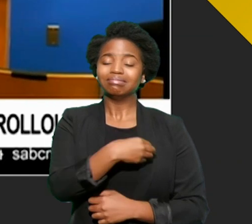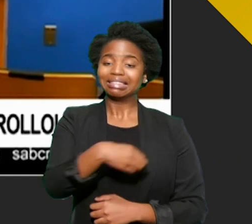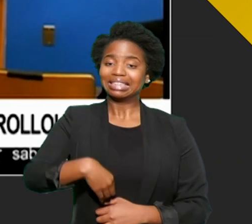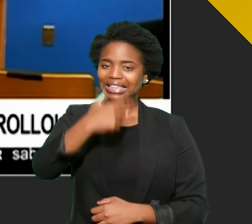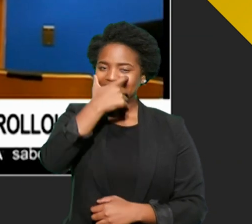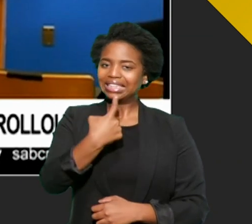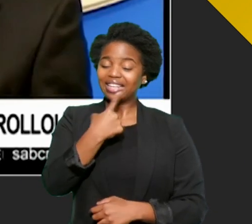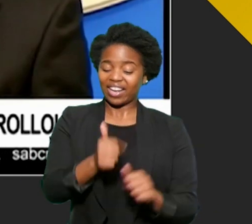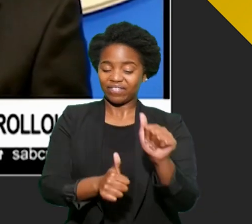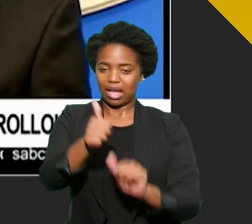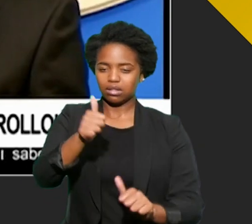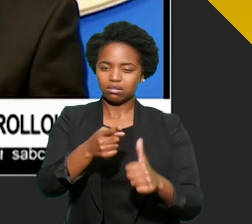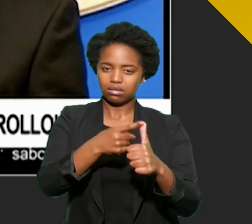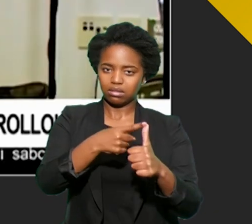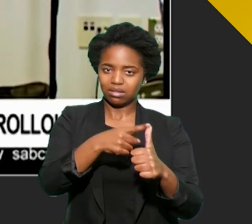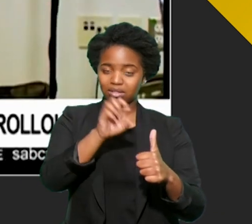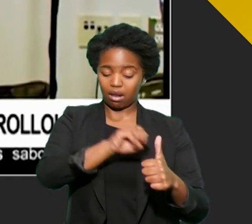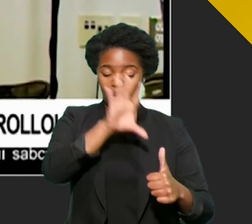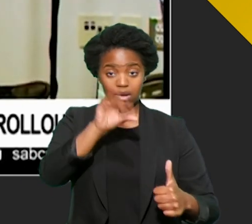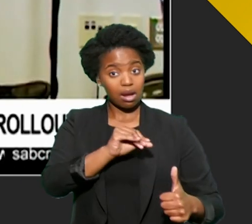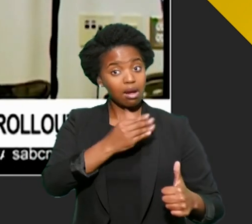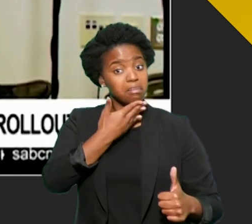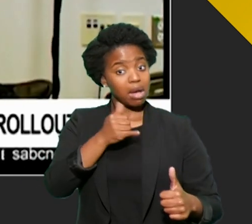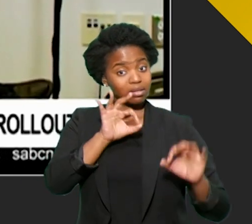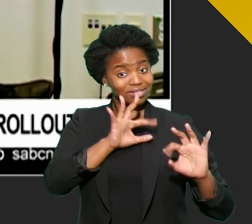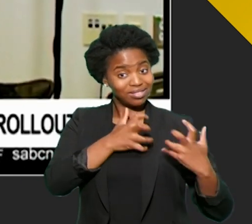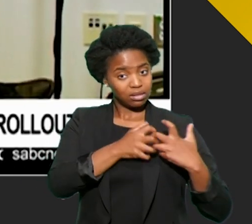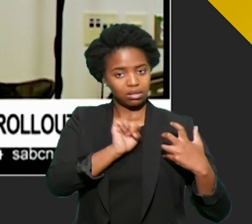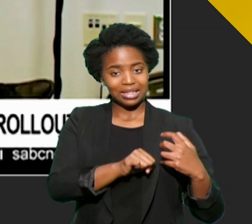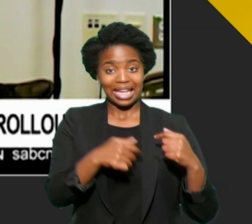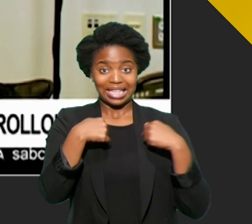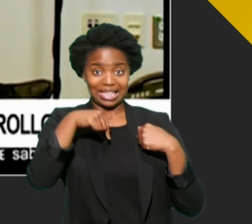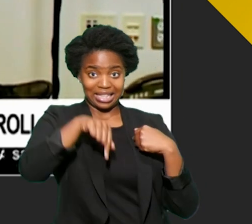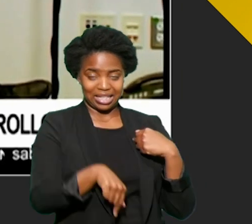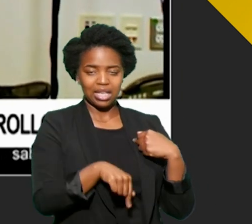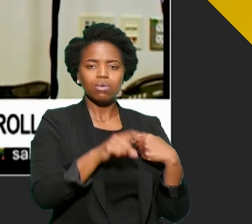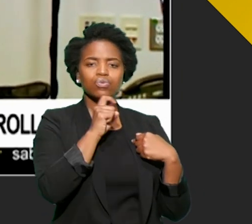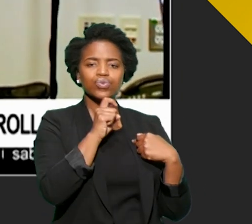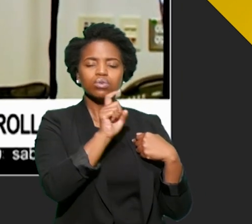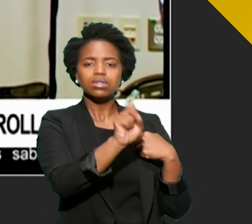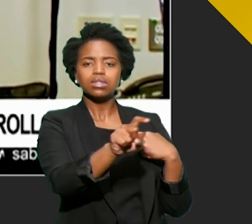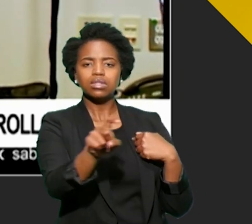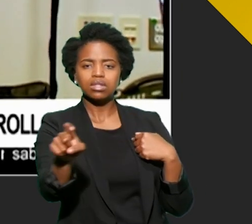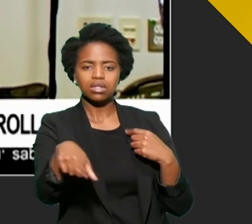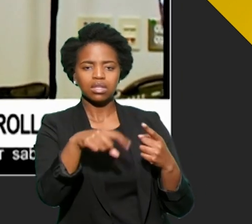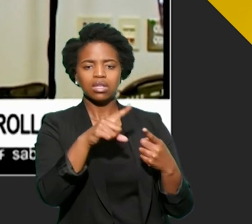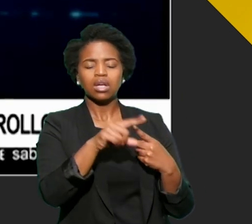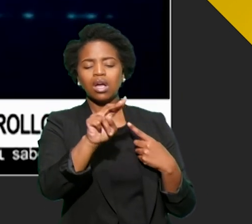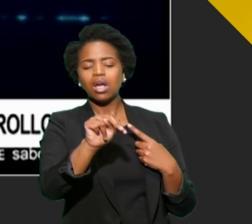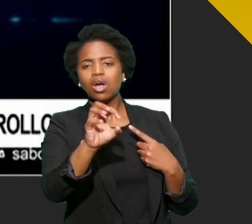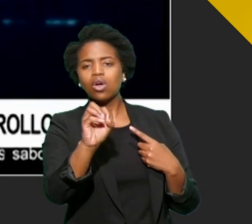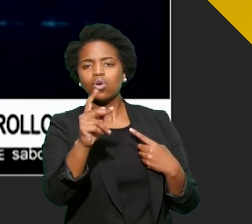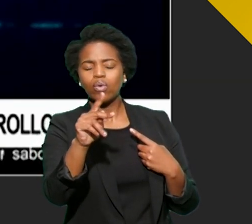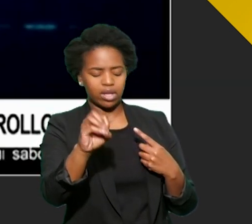best interest of all South Africans. We in the United States are only going to be using 3 trusted vendors, which are Ericsson, Nokia, and